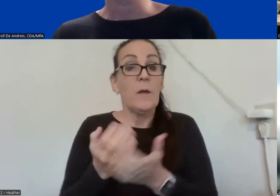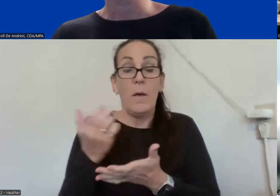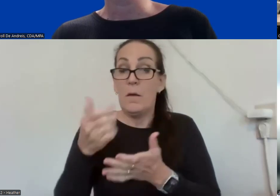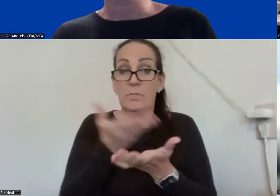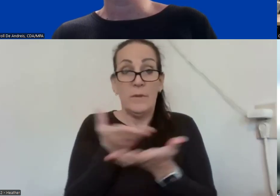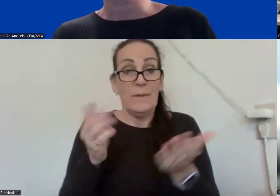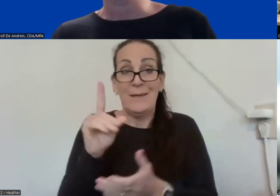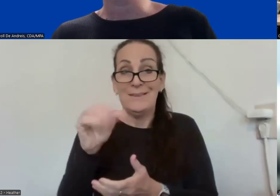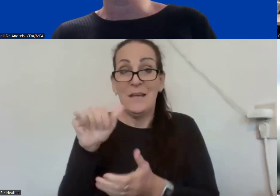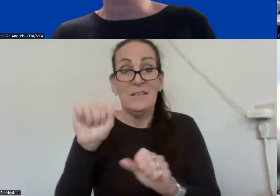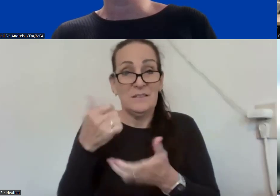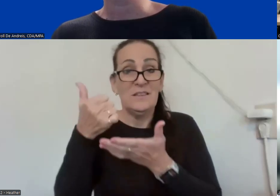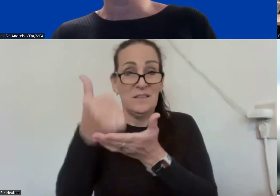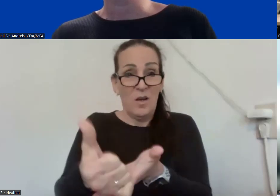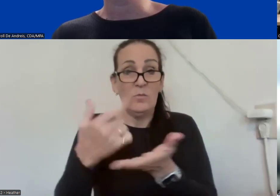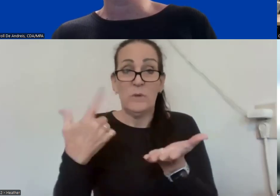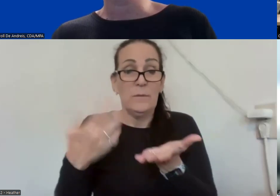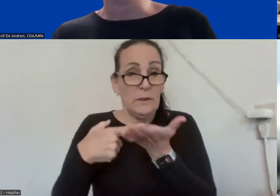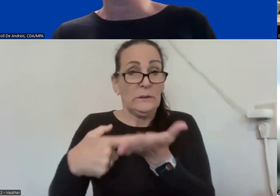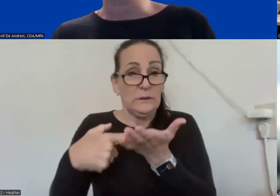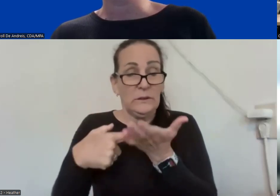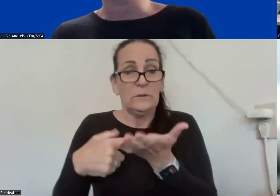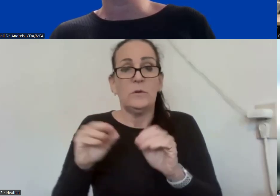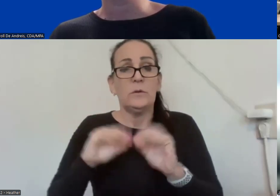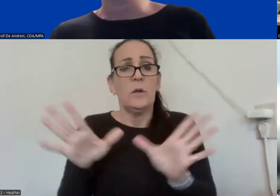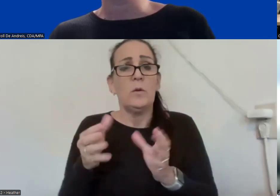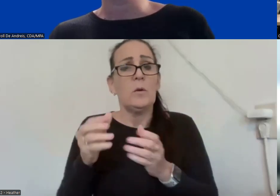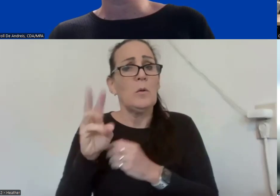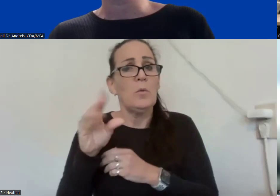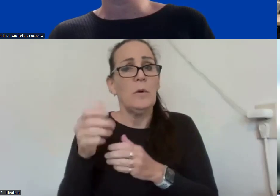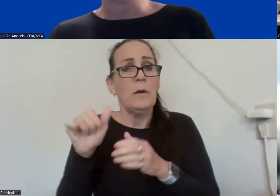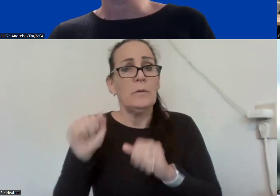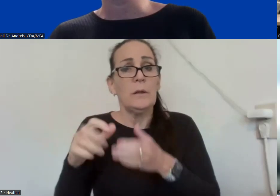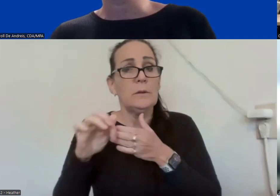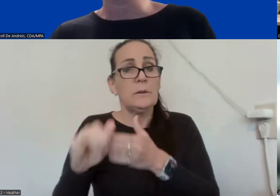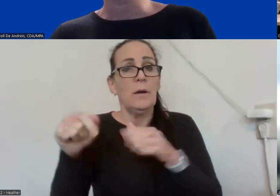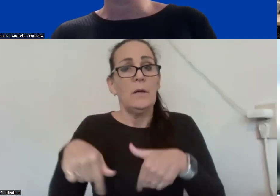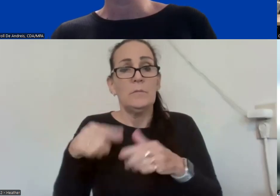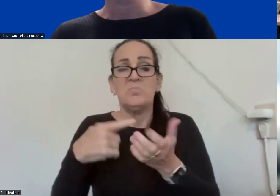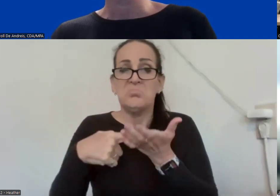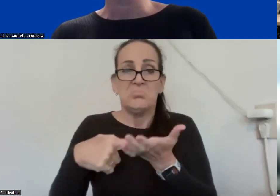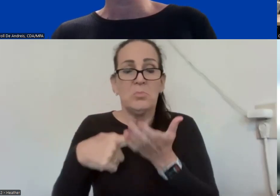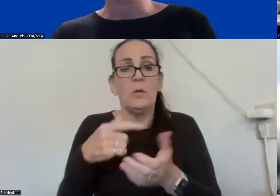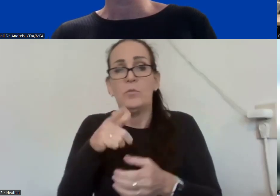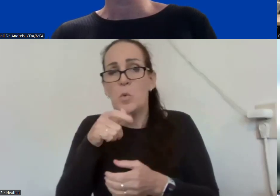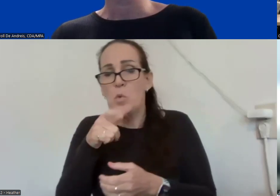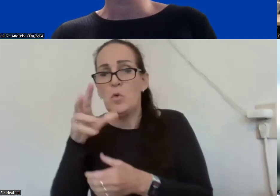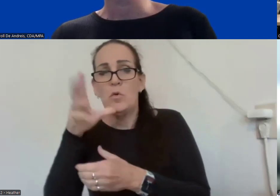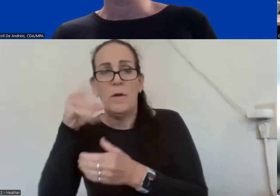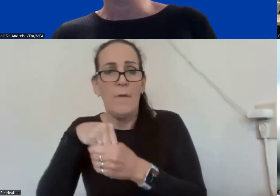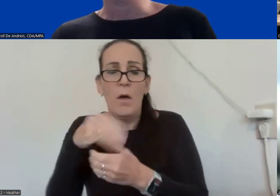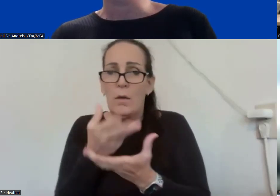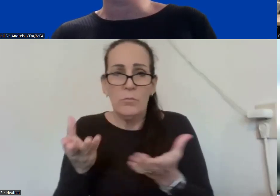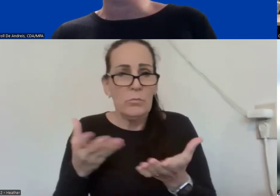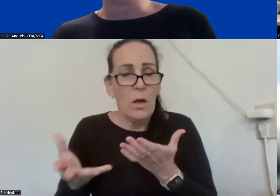in a kind of a clear way to guide some of the discussion points about who's doing what, how